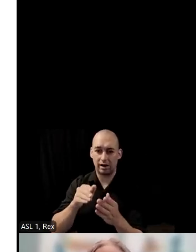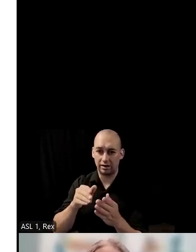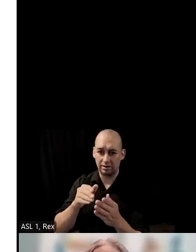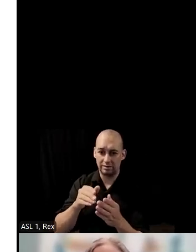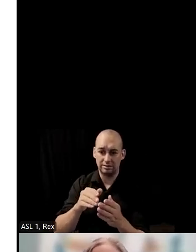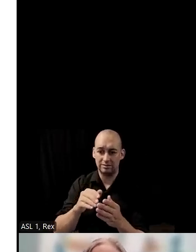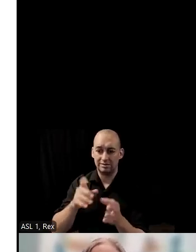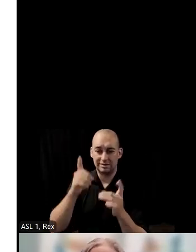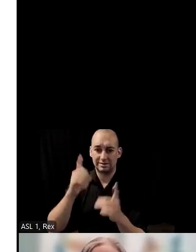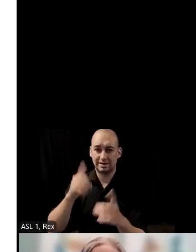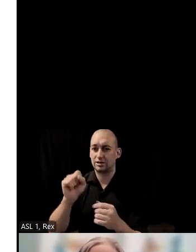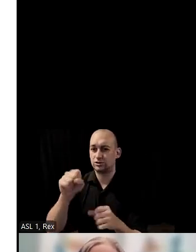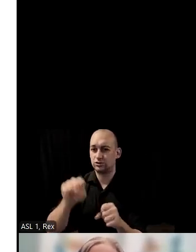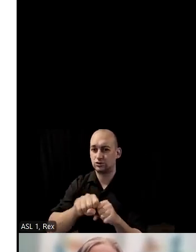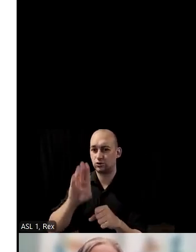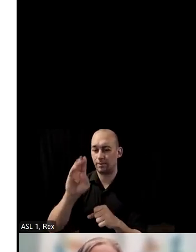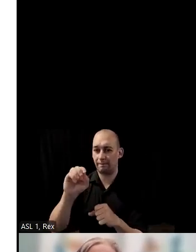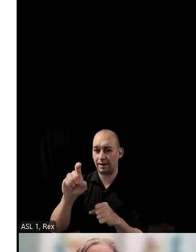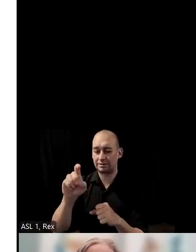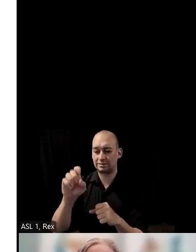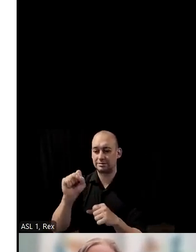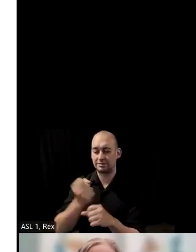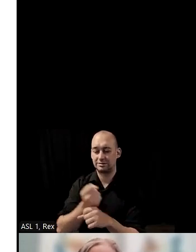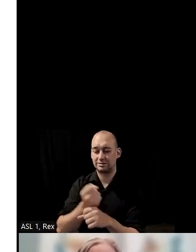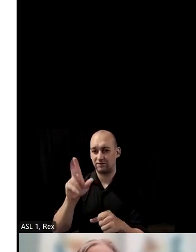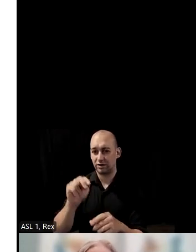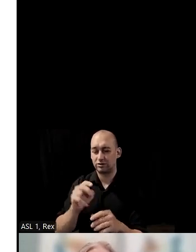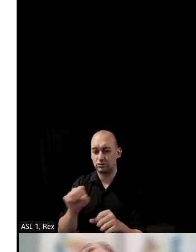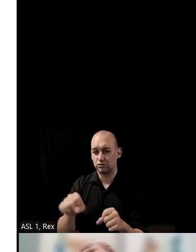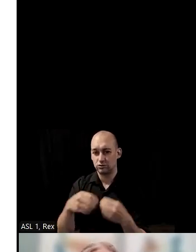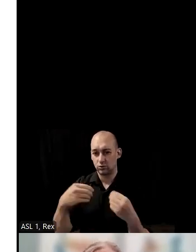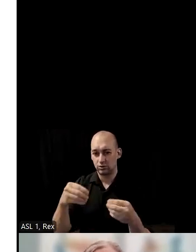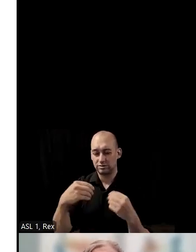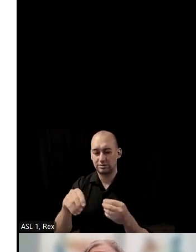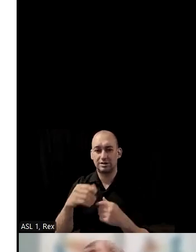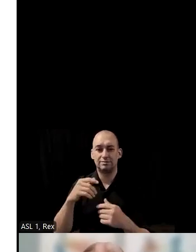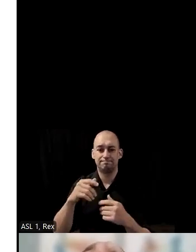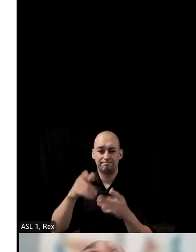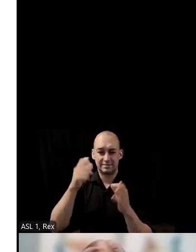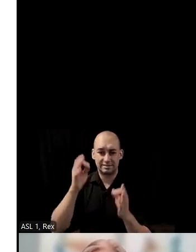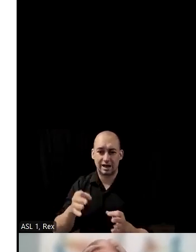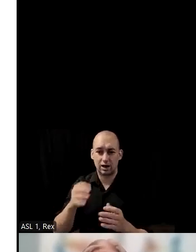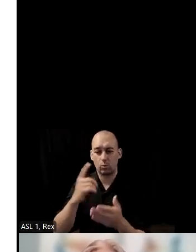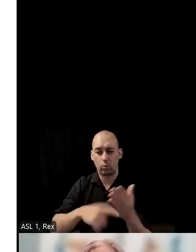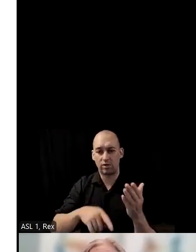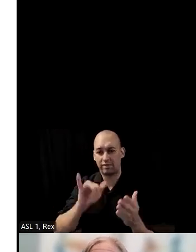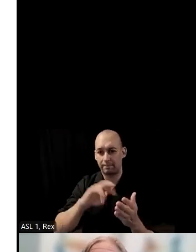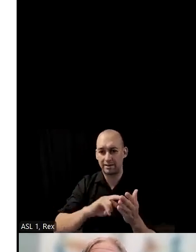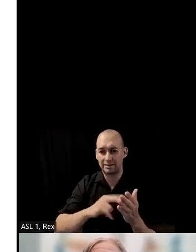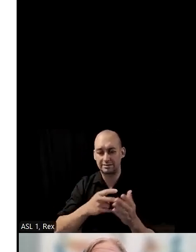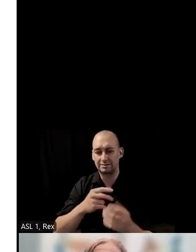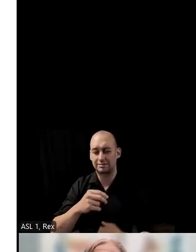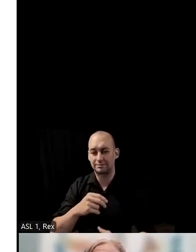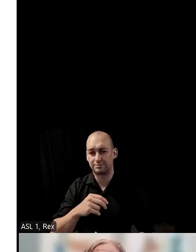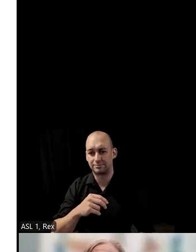shoebox is safe gun storage. There's actually guidelines on what that means. So this is something my organization, Alzheimer's Los Angeles, is